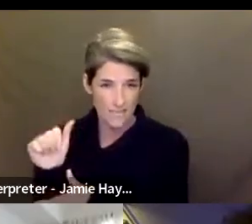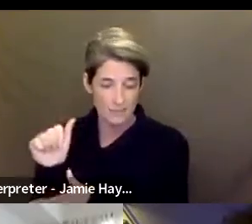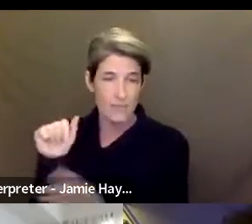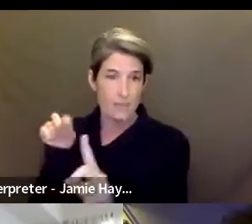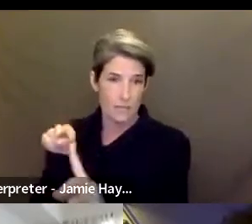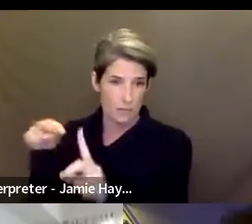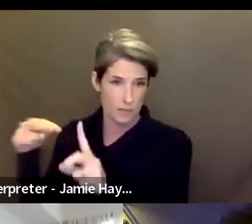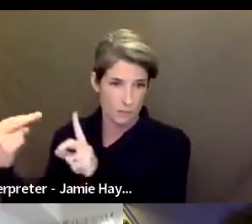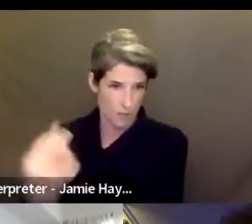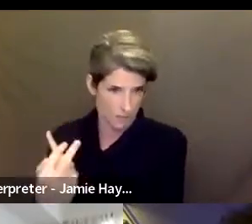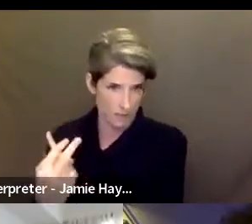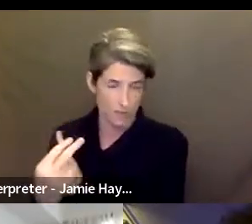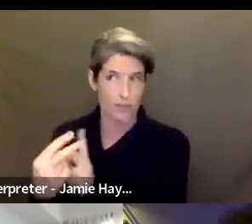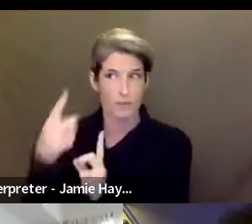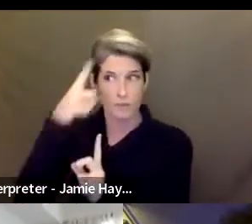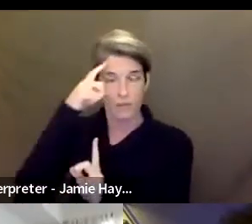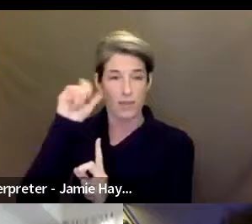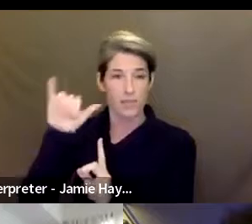the conversation today.